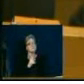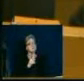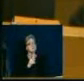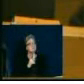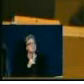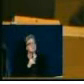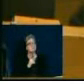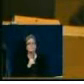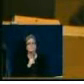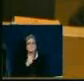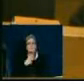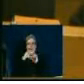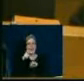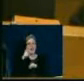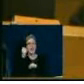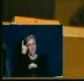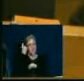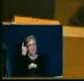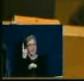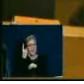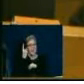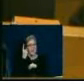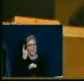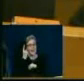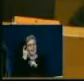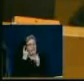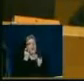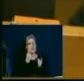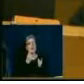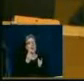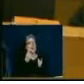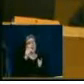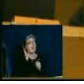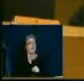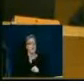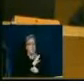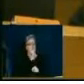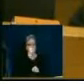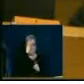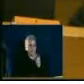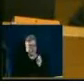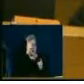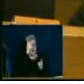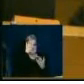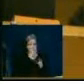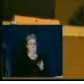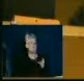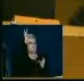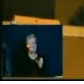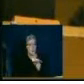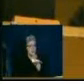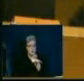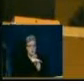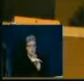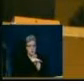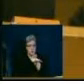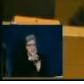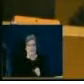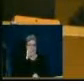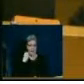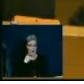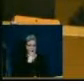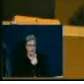I'm needing to understand there was a vote by the Board of Education. Those 9 members